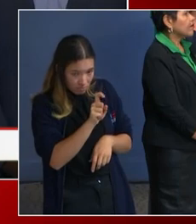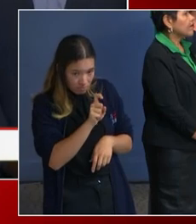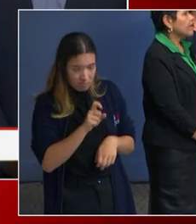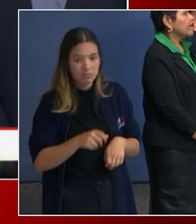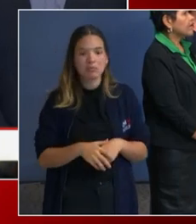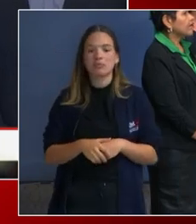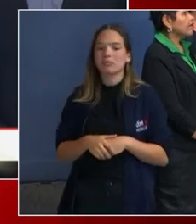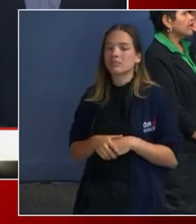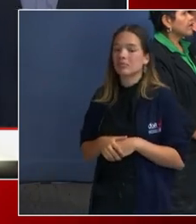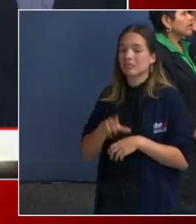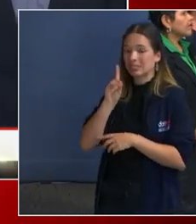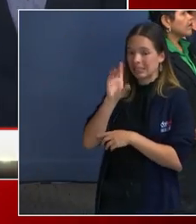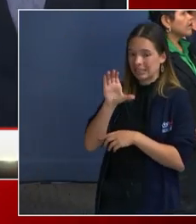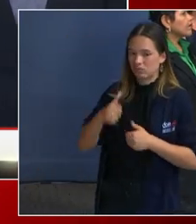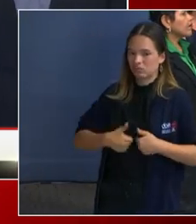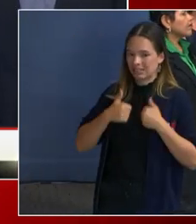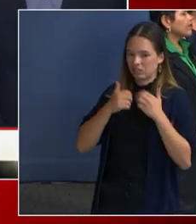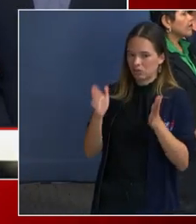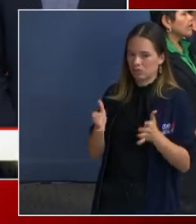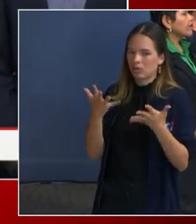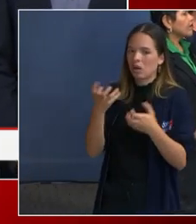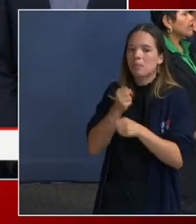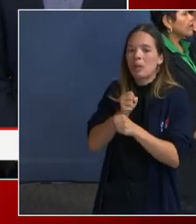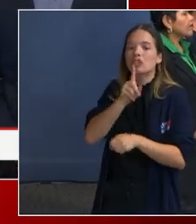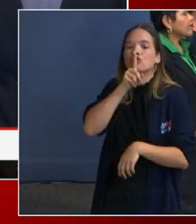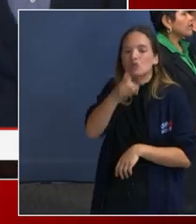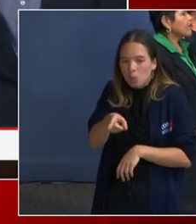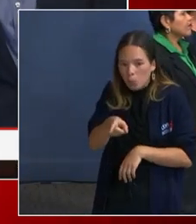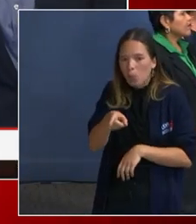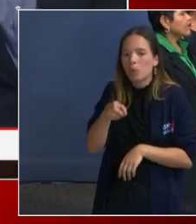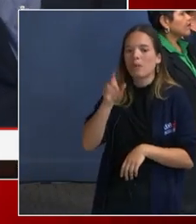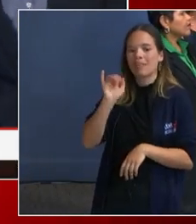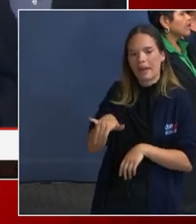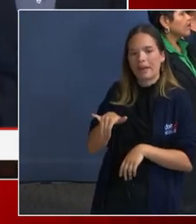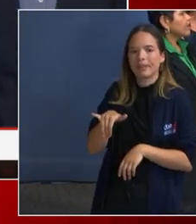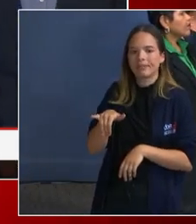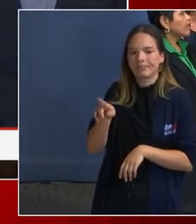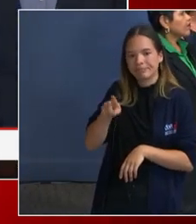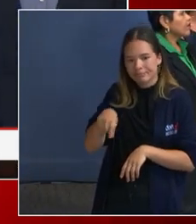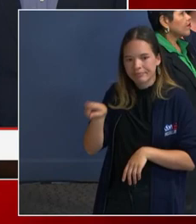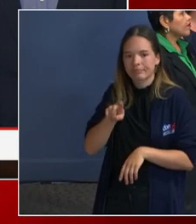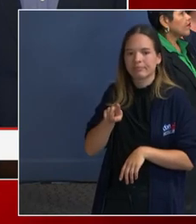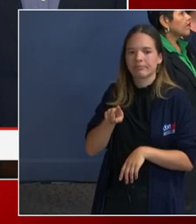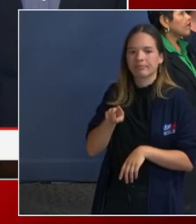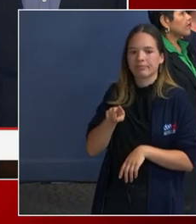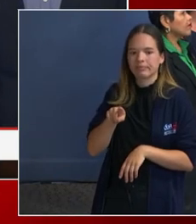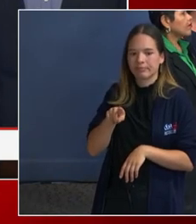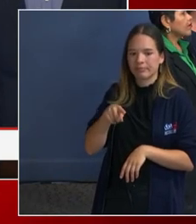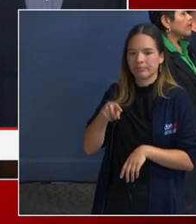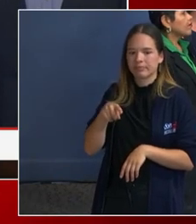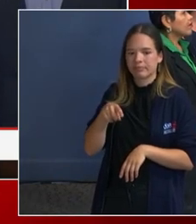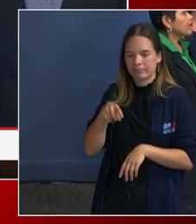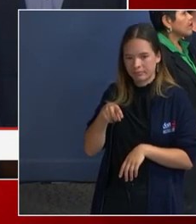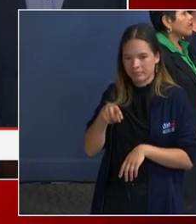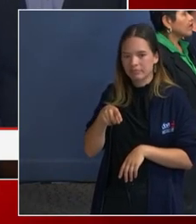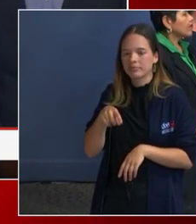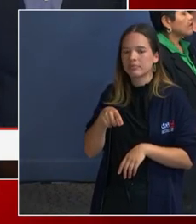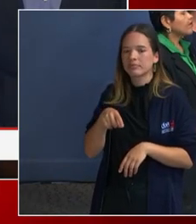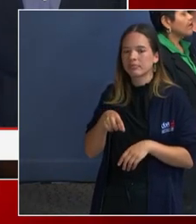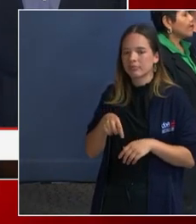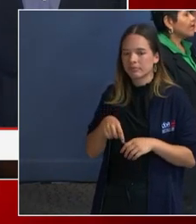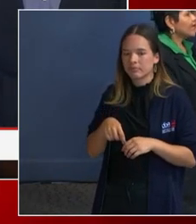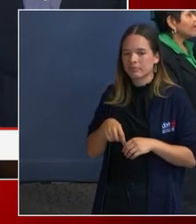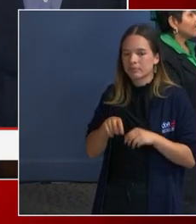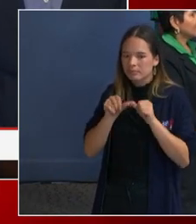DC residents want to make sure that we are live up to our